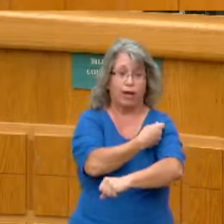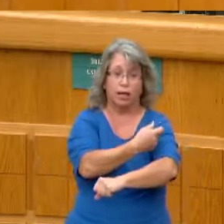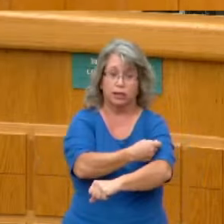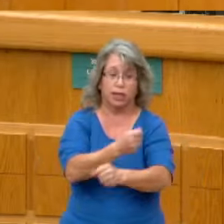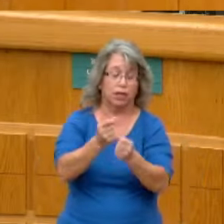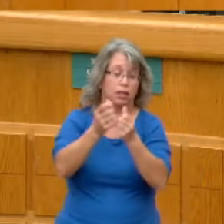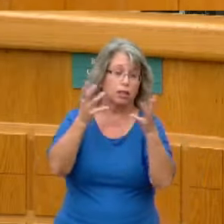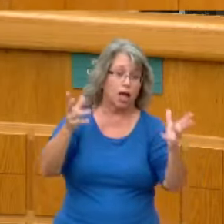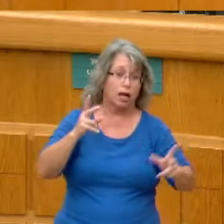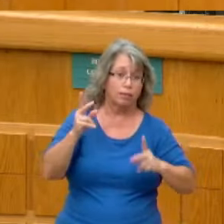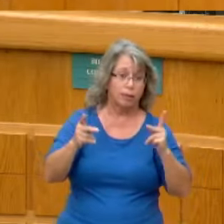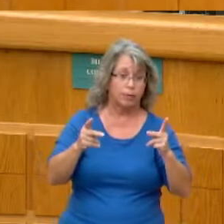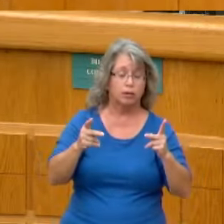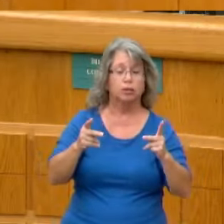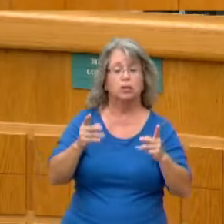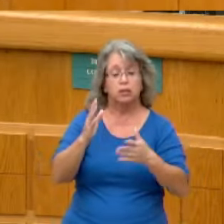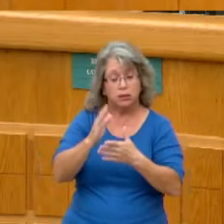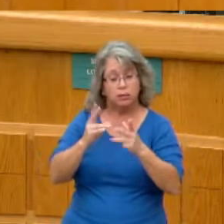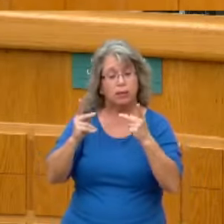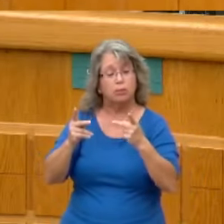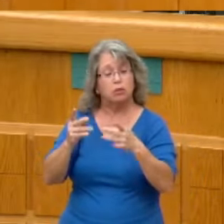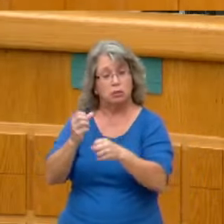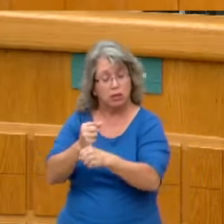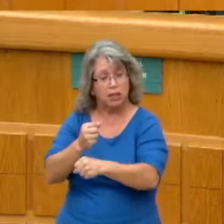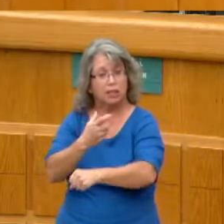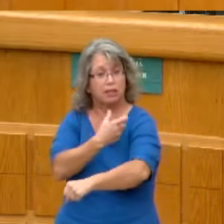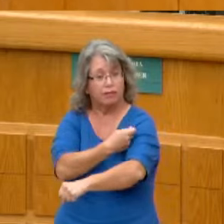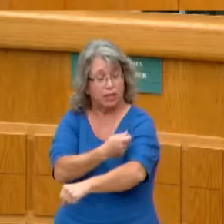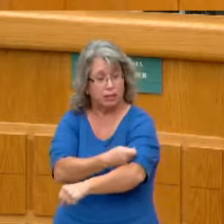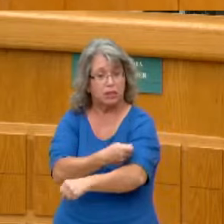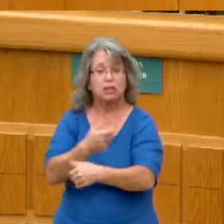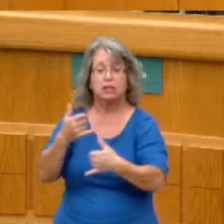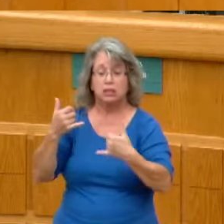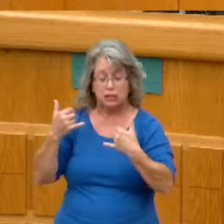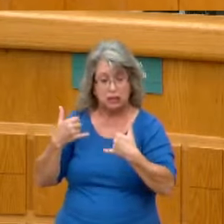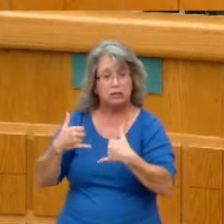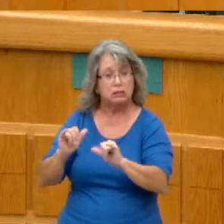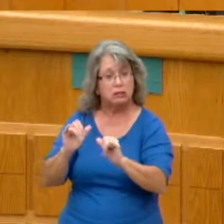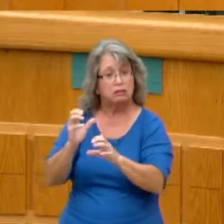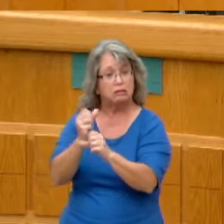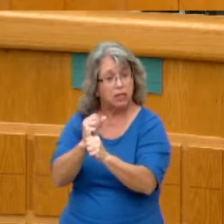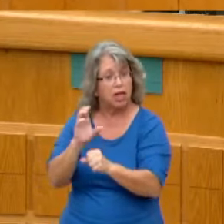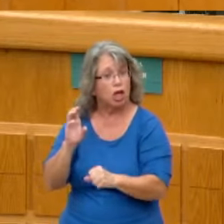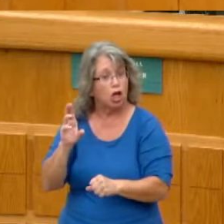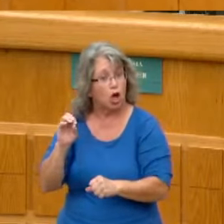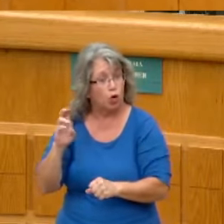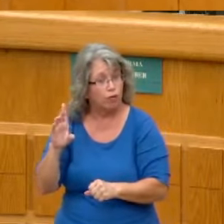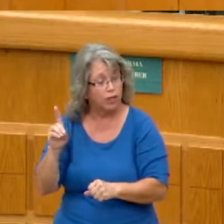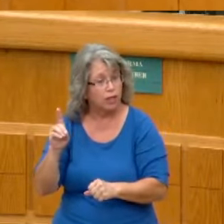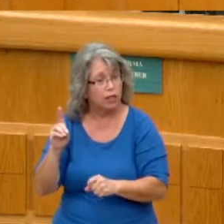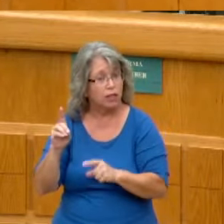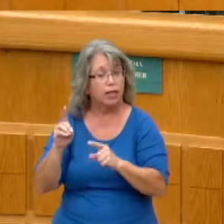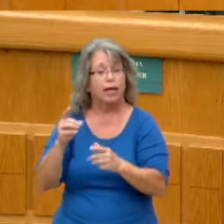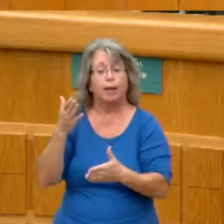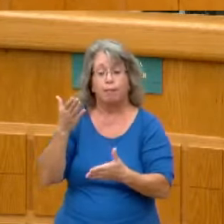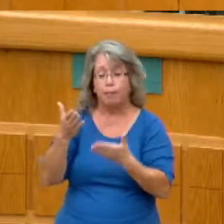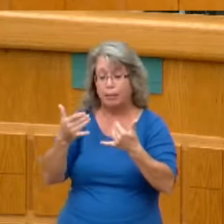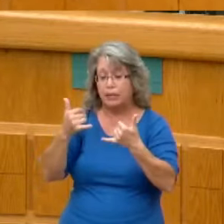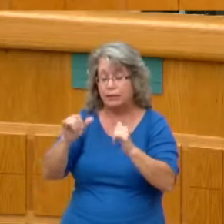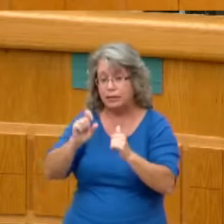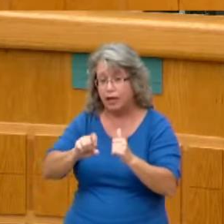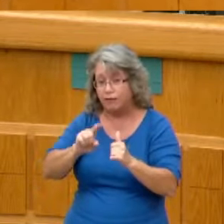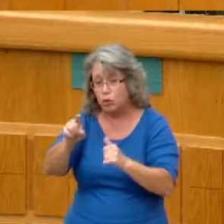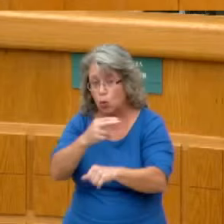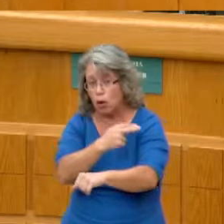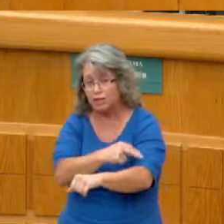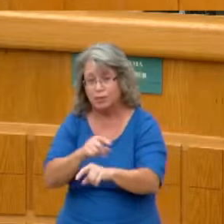fully vaccinated, and they still end up getting COVID, and some of them end up also in the hospital. But the numbers are so much lower